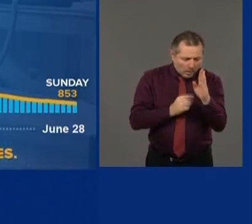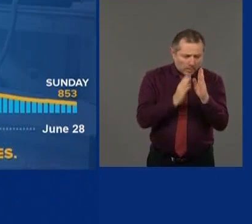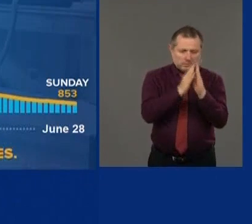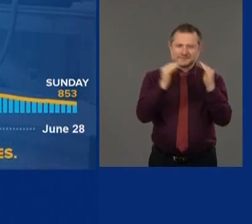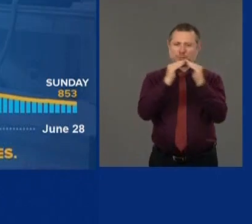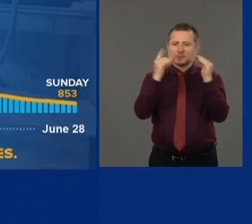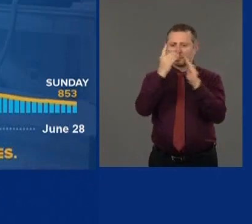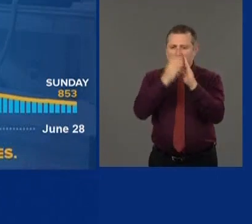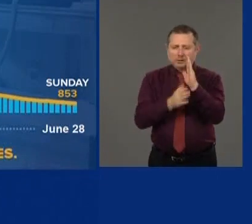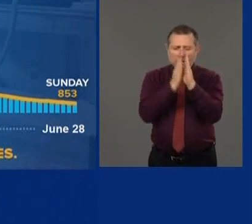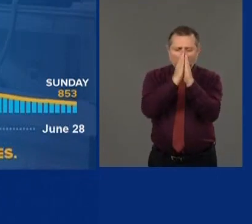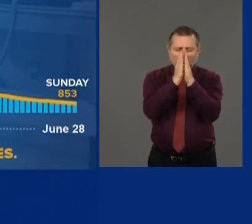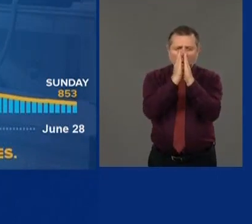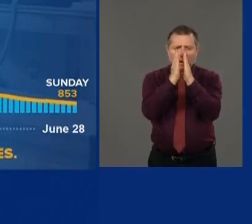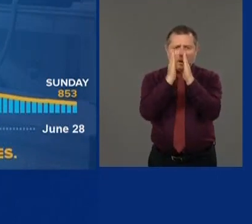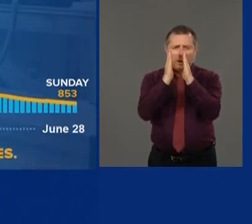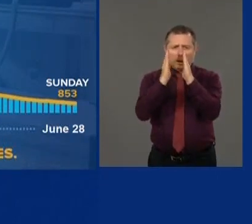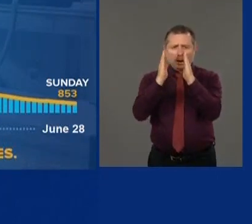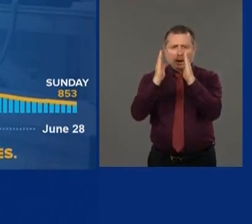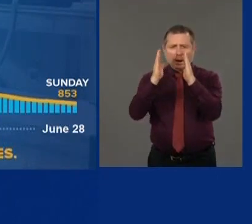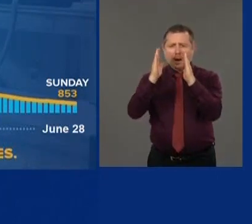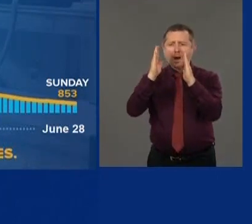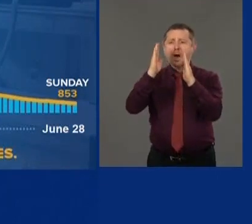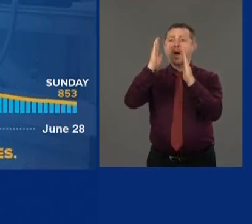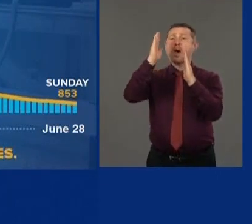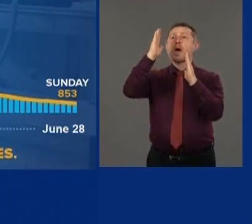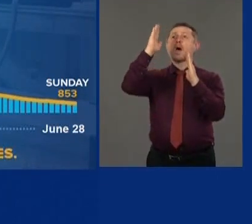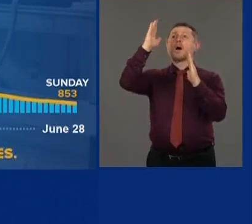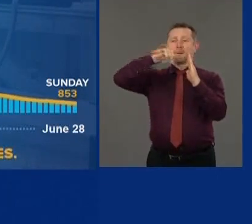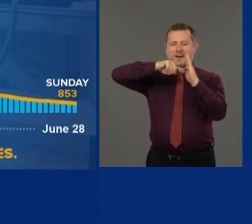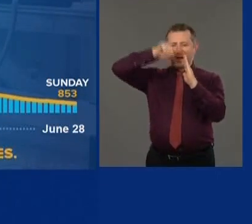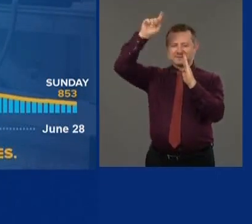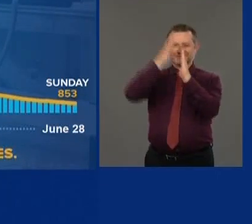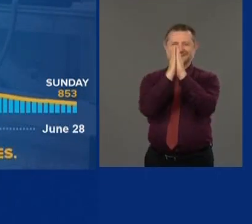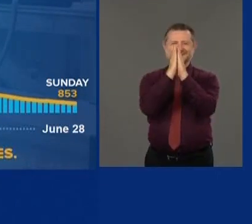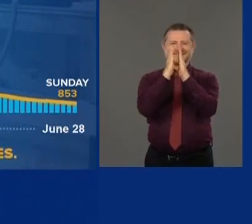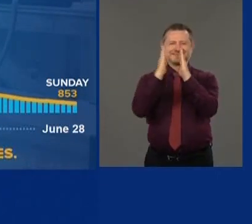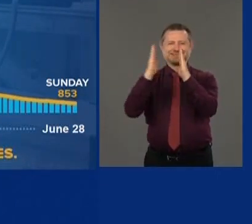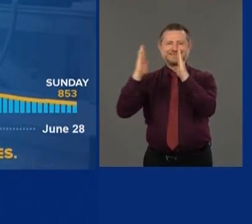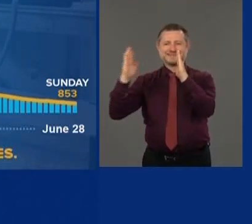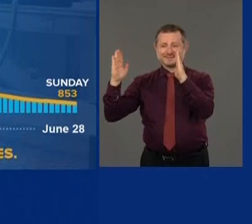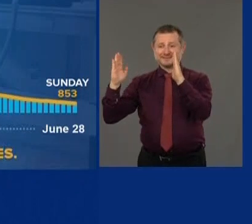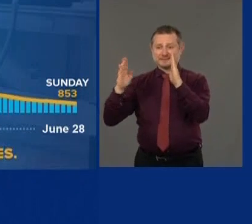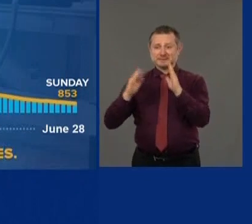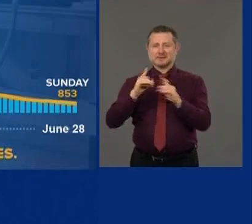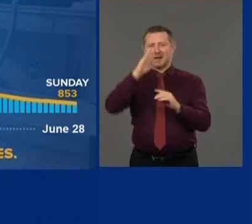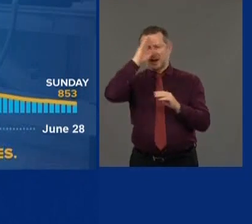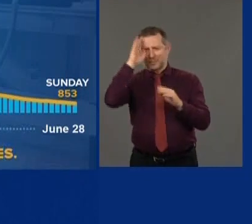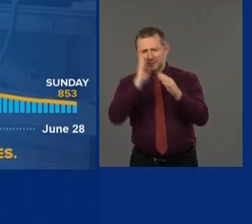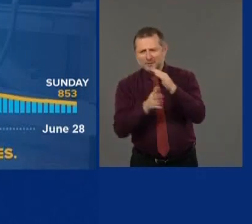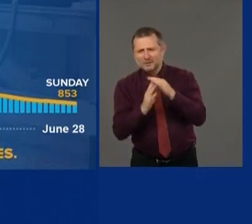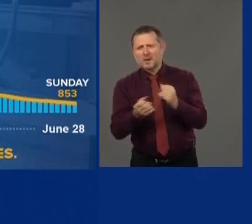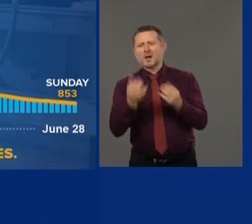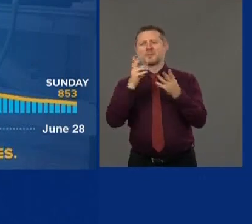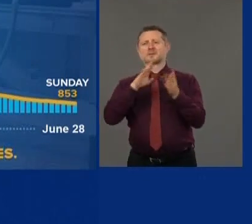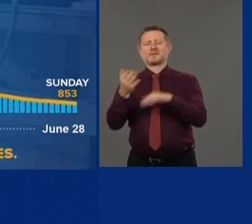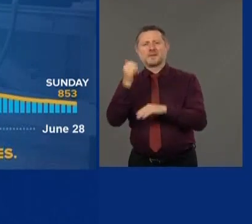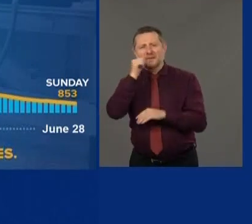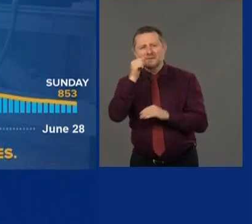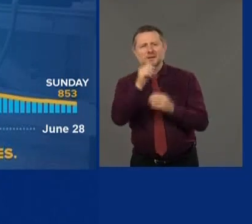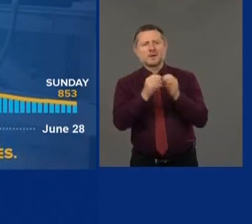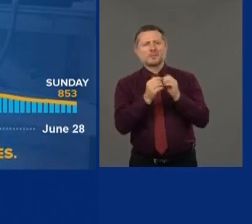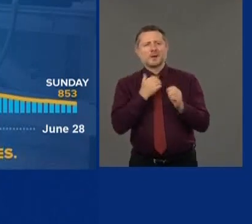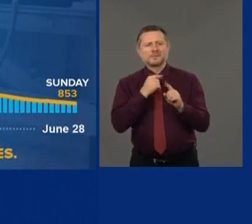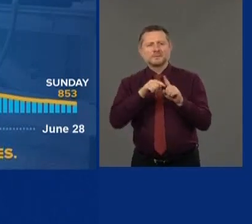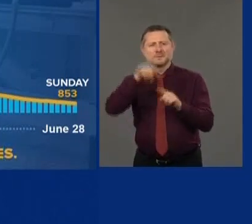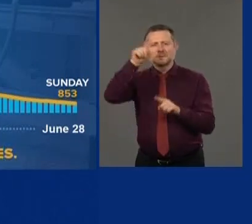day. That was a number of hospitalizations, a number of deaths, every day.